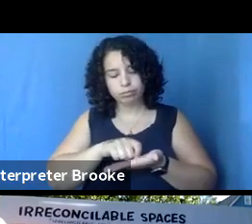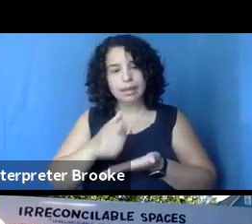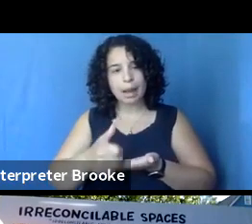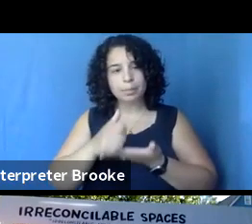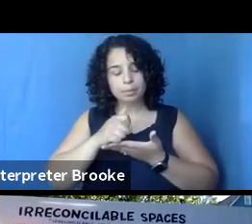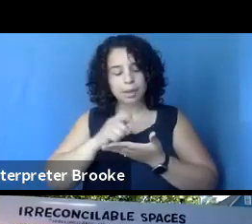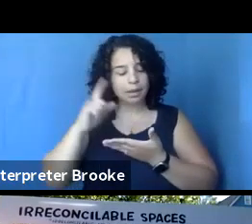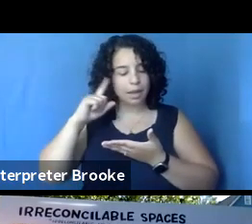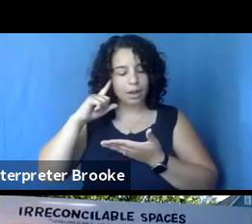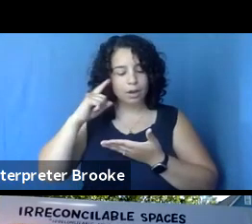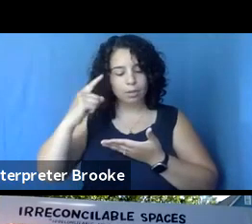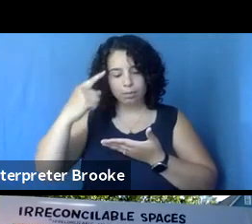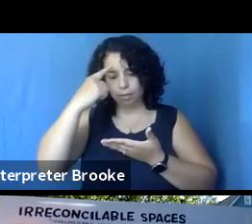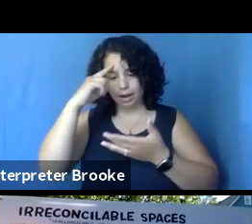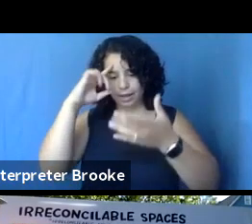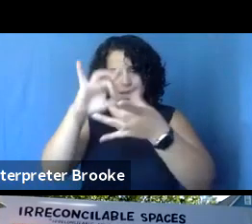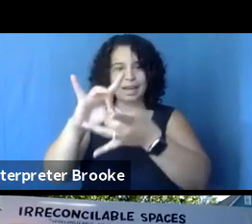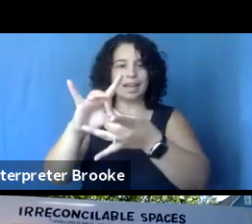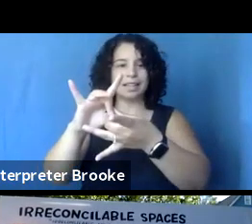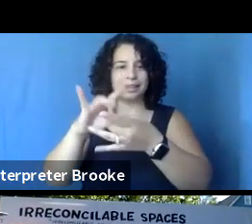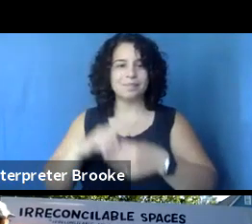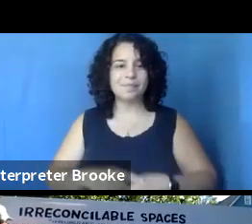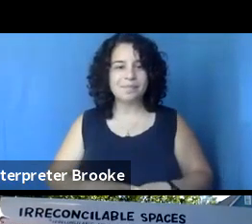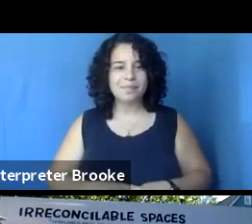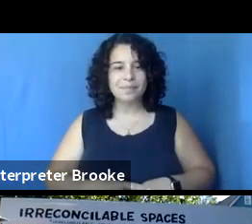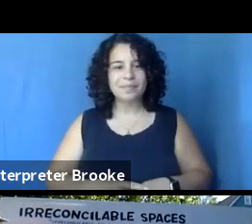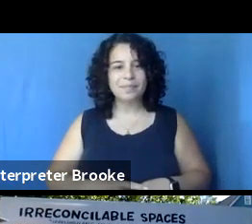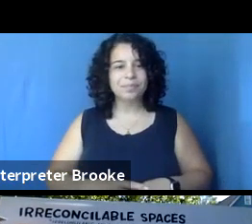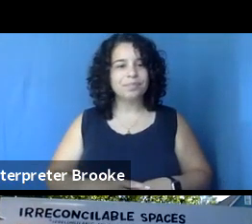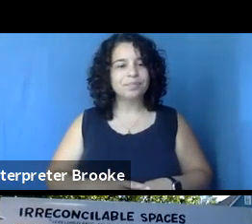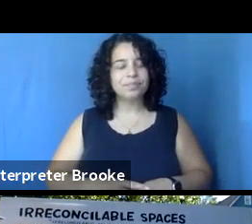Anything else that I really want to throw in right now?